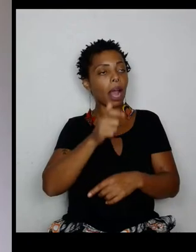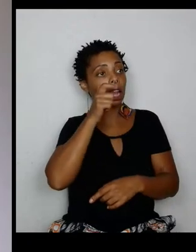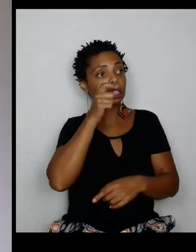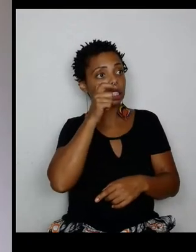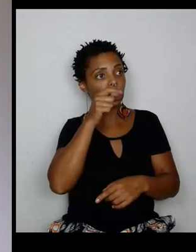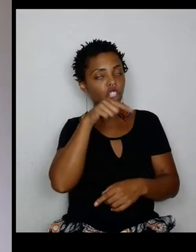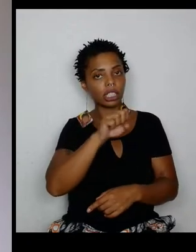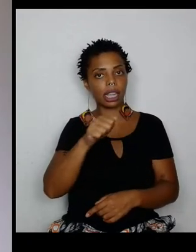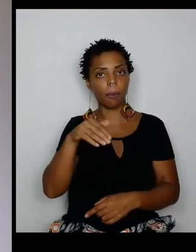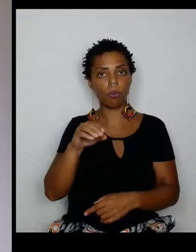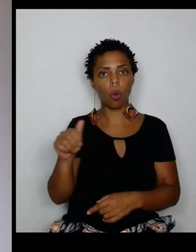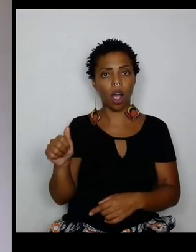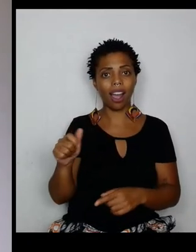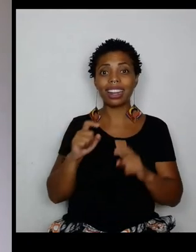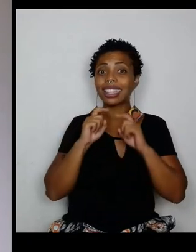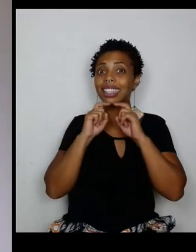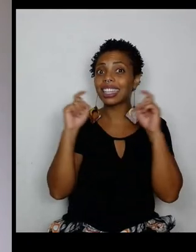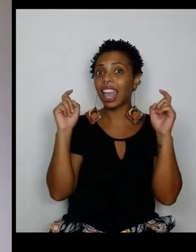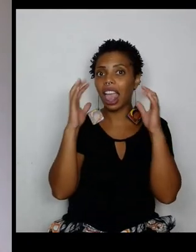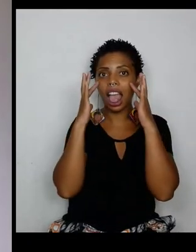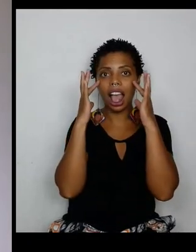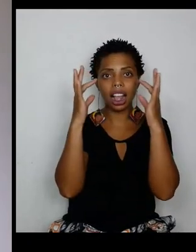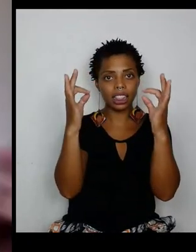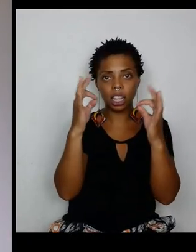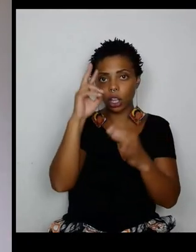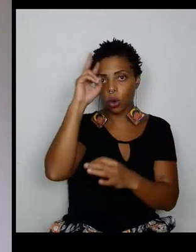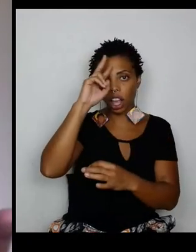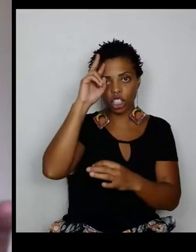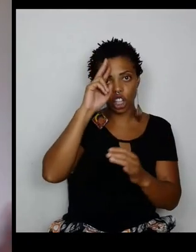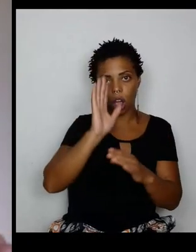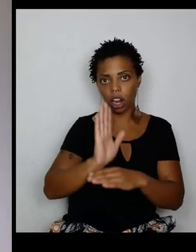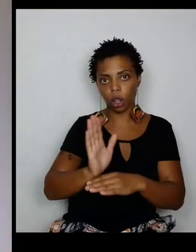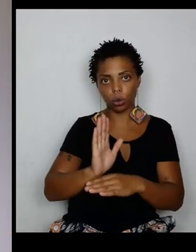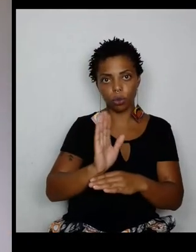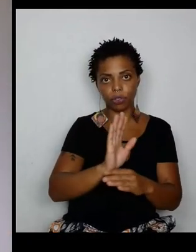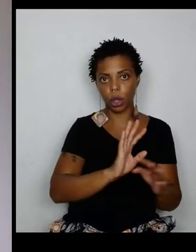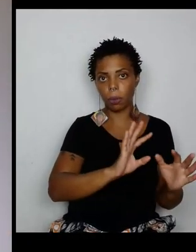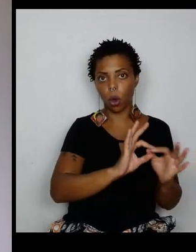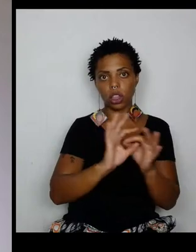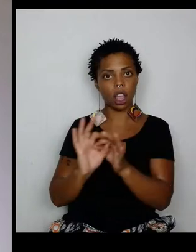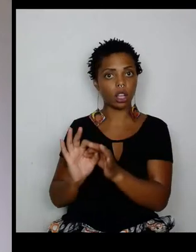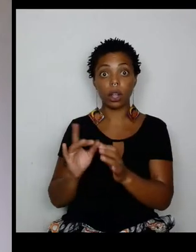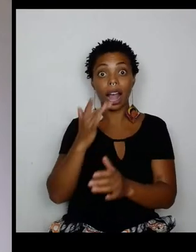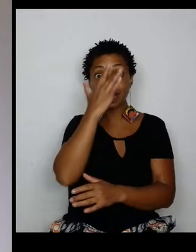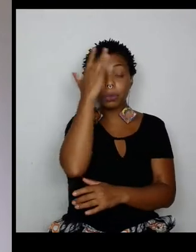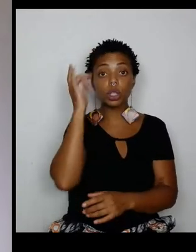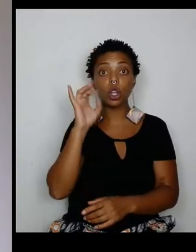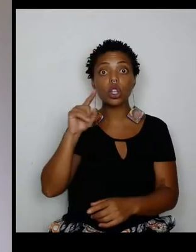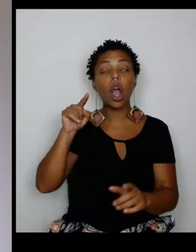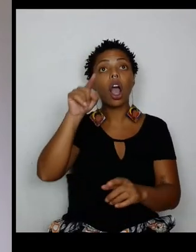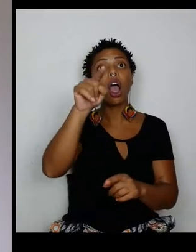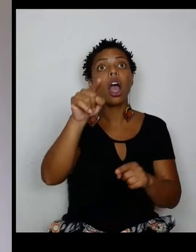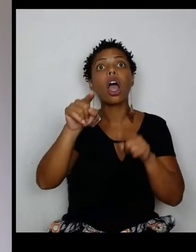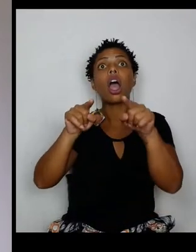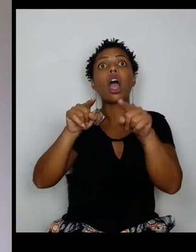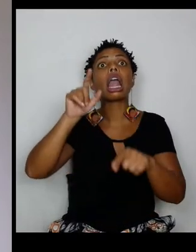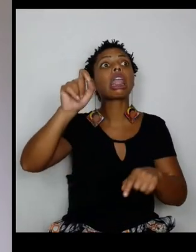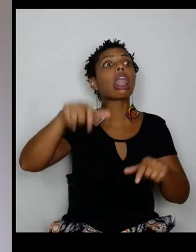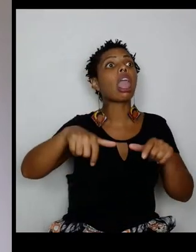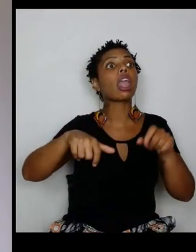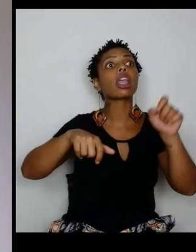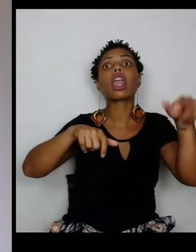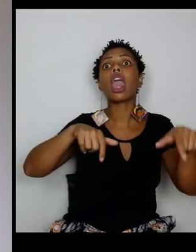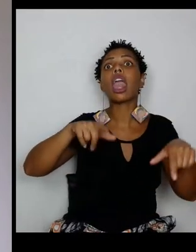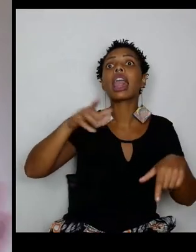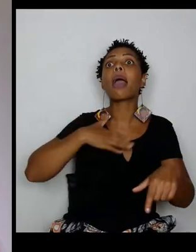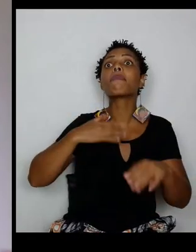so noisy and what people were doing was they were pointing out their relatives that were the extras in the background oh that's anti blah blah